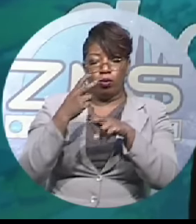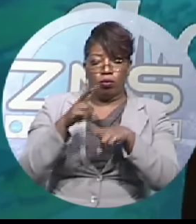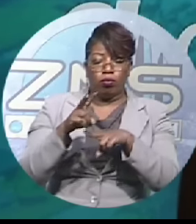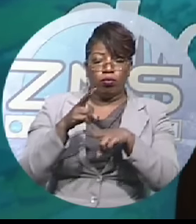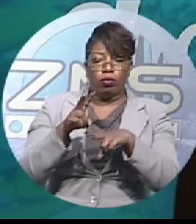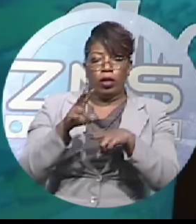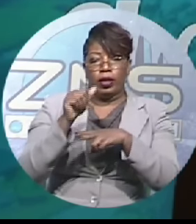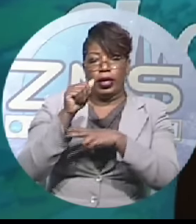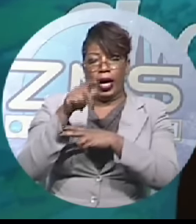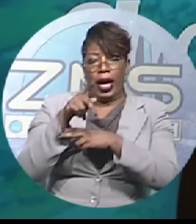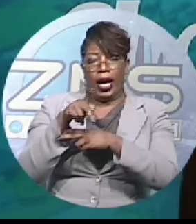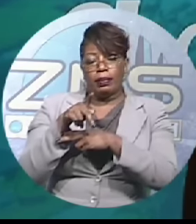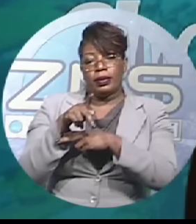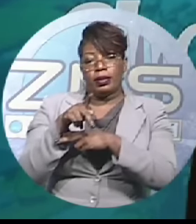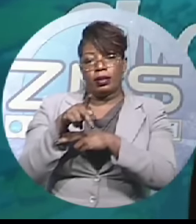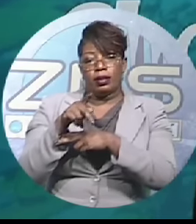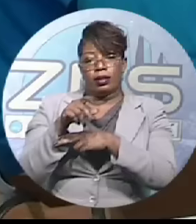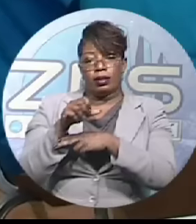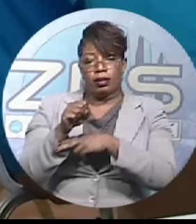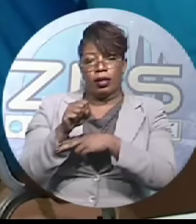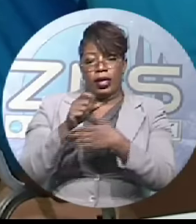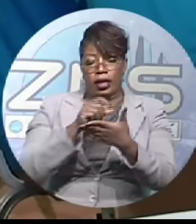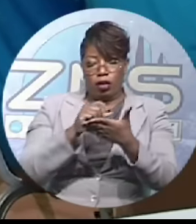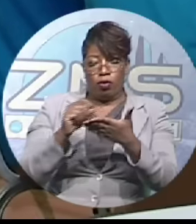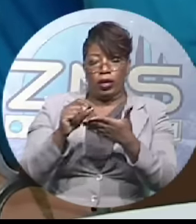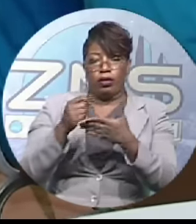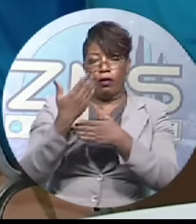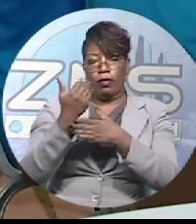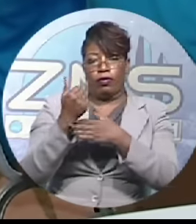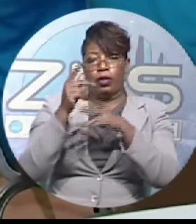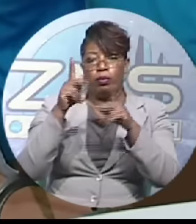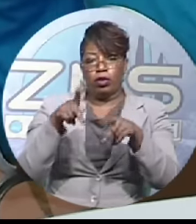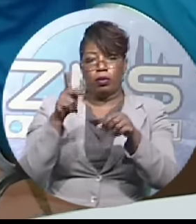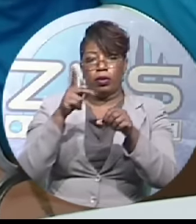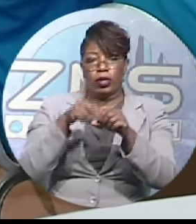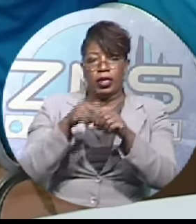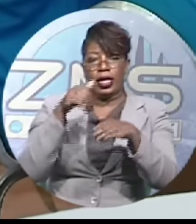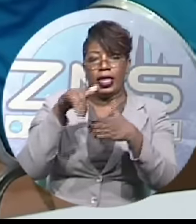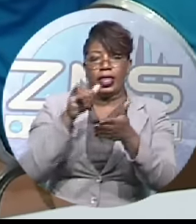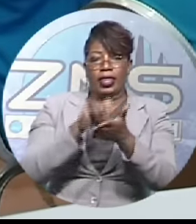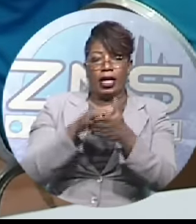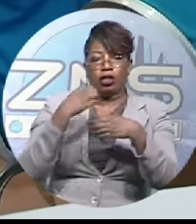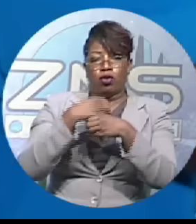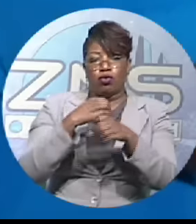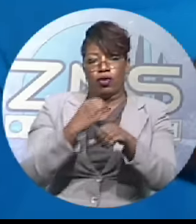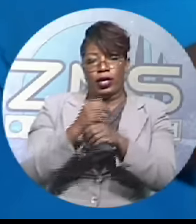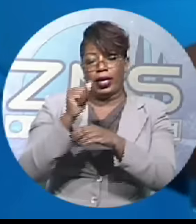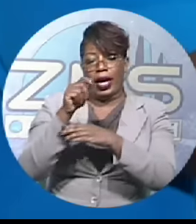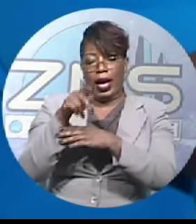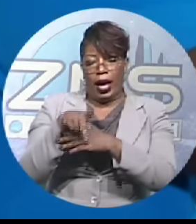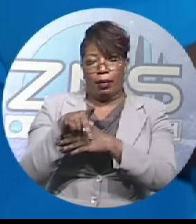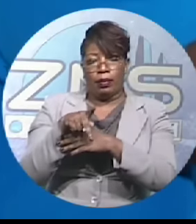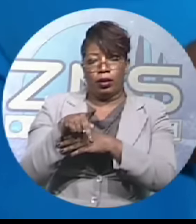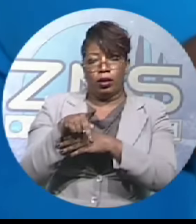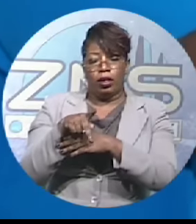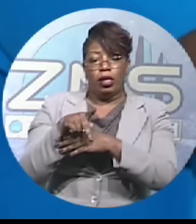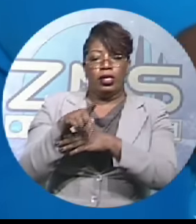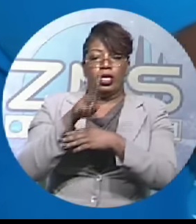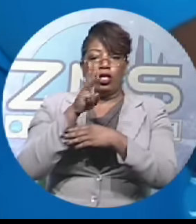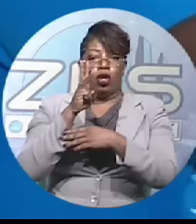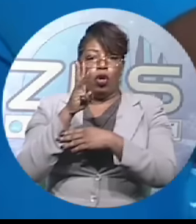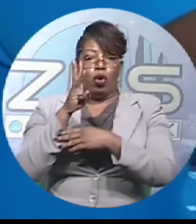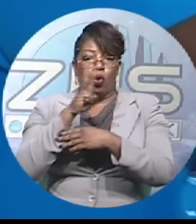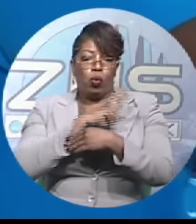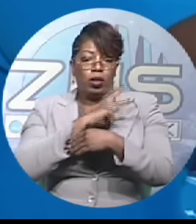the apps that they wrote. 15 participants are competing in groups of three to create an app. Williams says the winning team